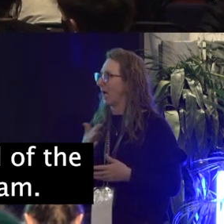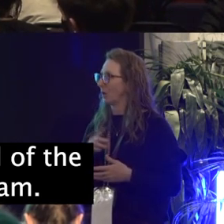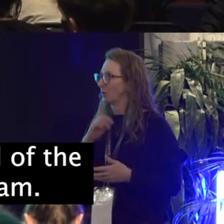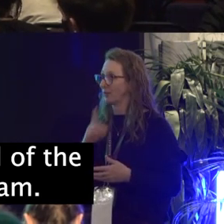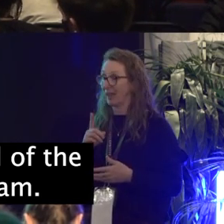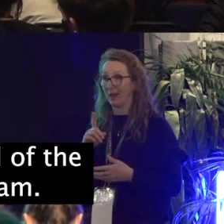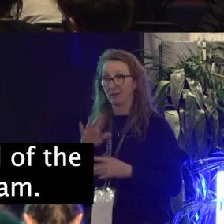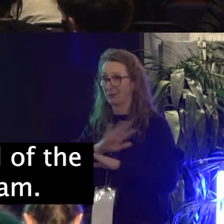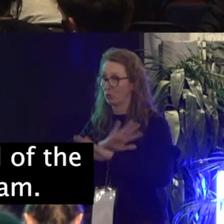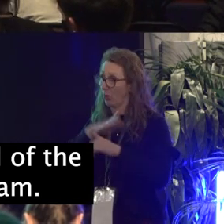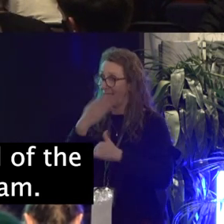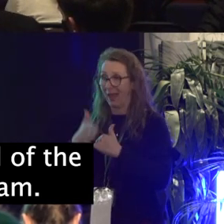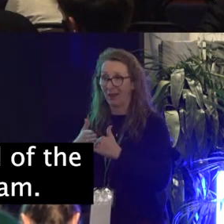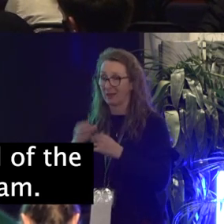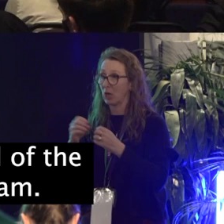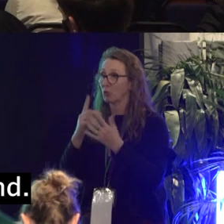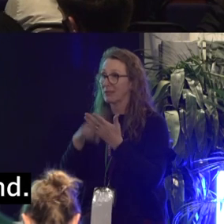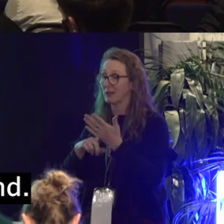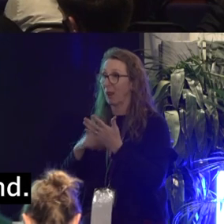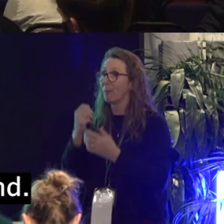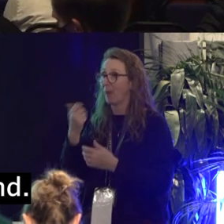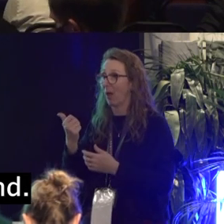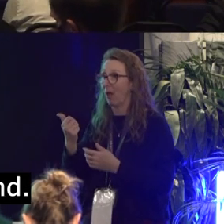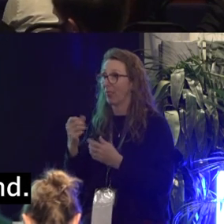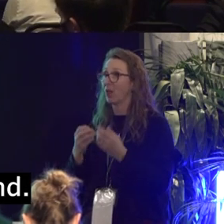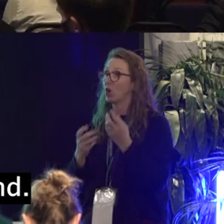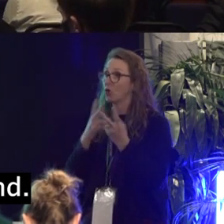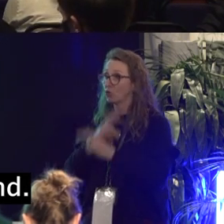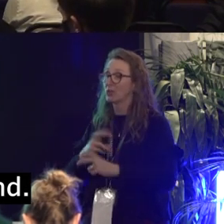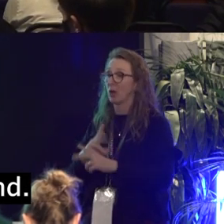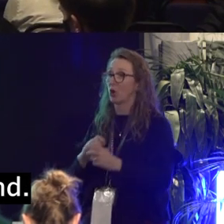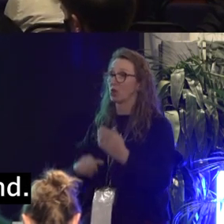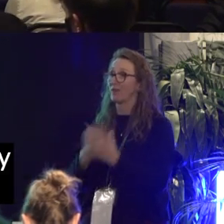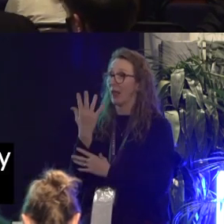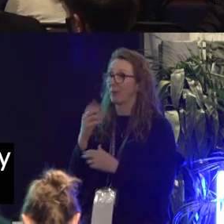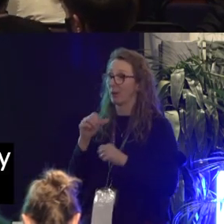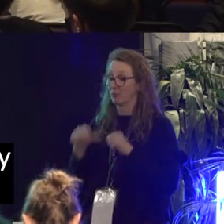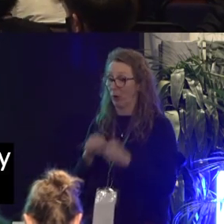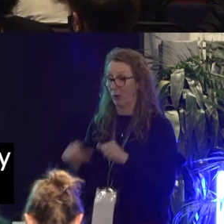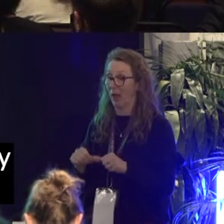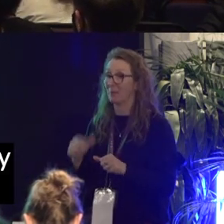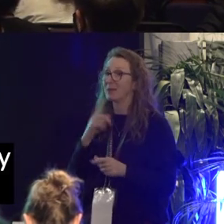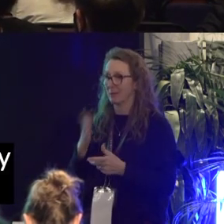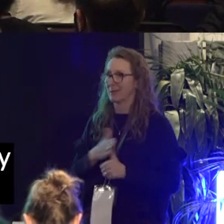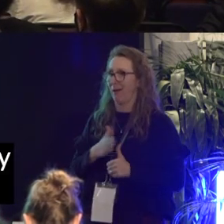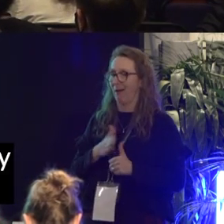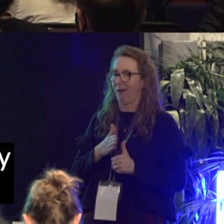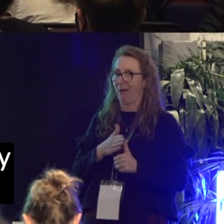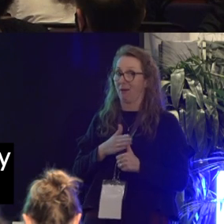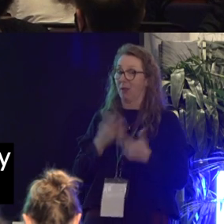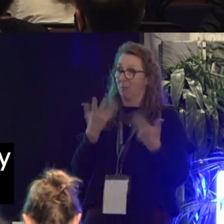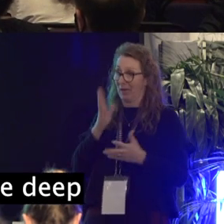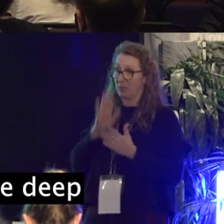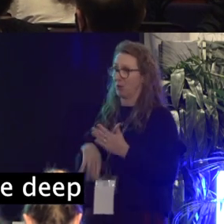not the end of the Bristol and Bath Creative R&D programme. It is just the beginning of the end. What you've experienced today